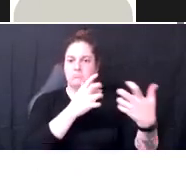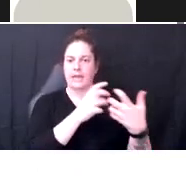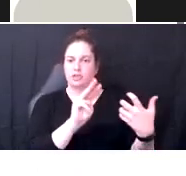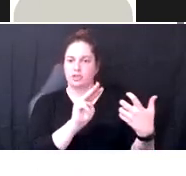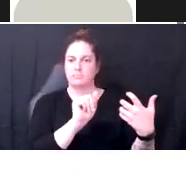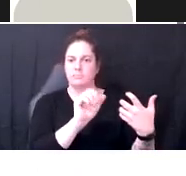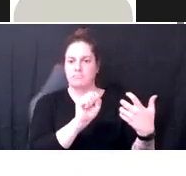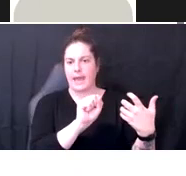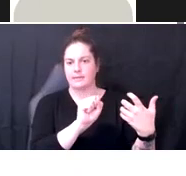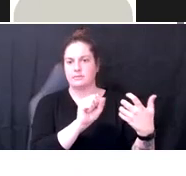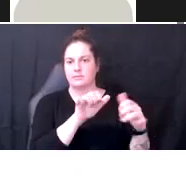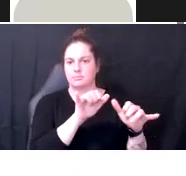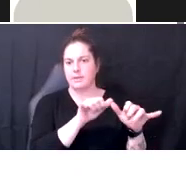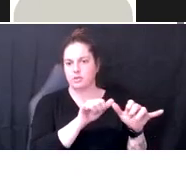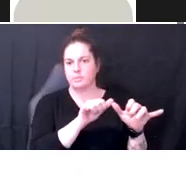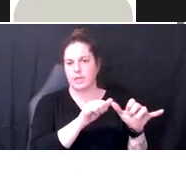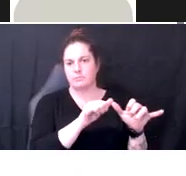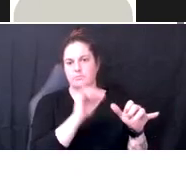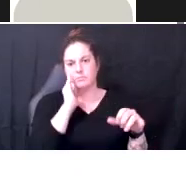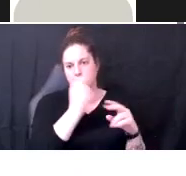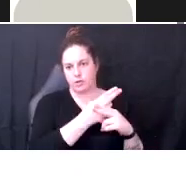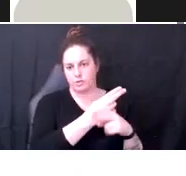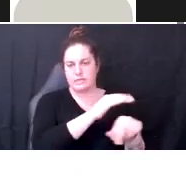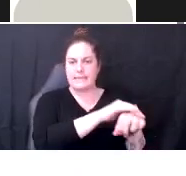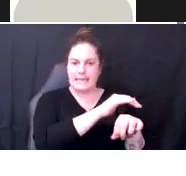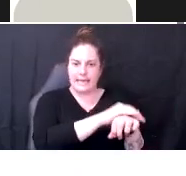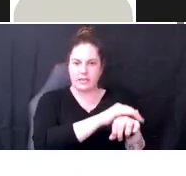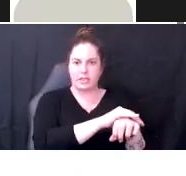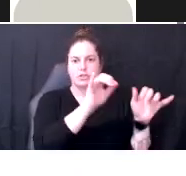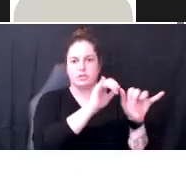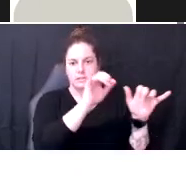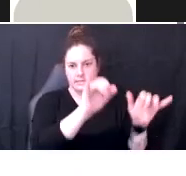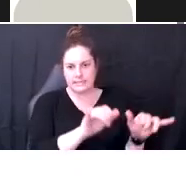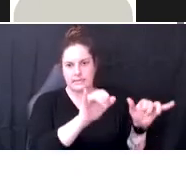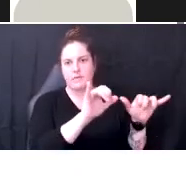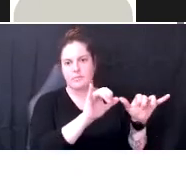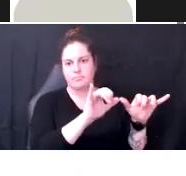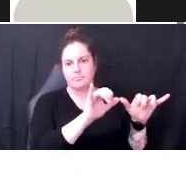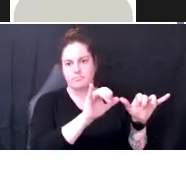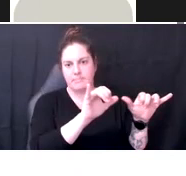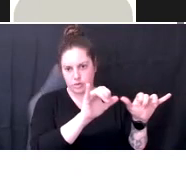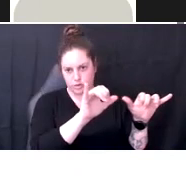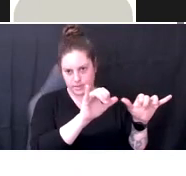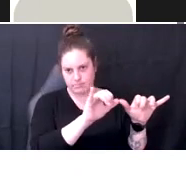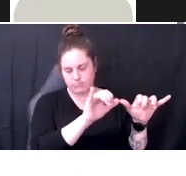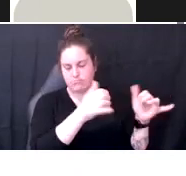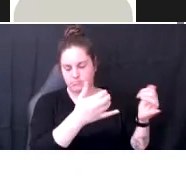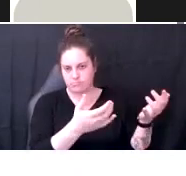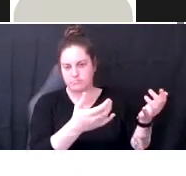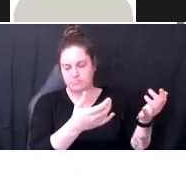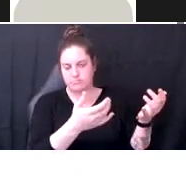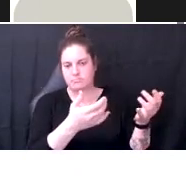you are working in that other system. Then in the British system, sometimes you'll see, well, a